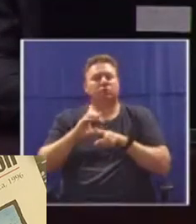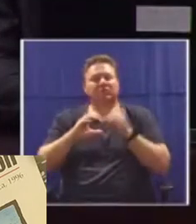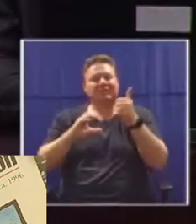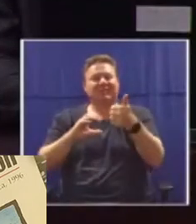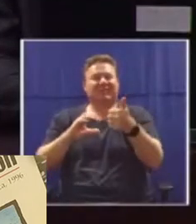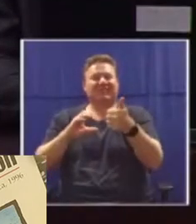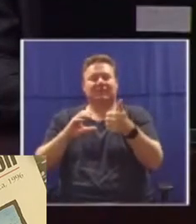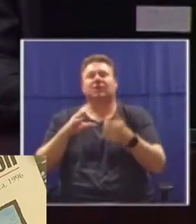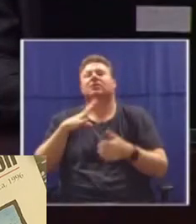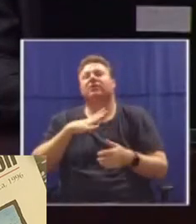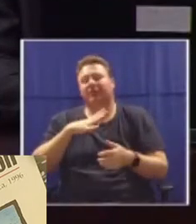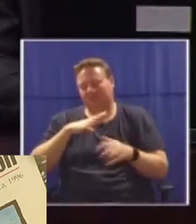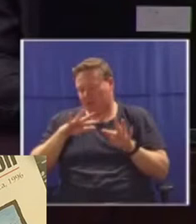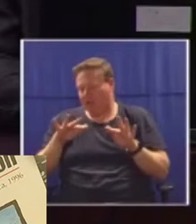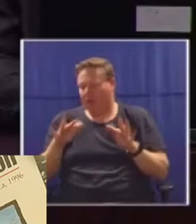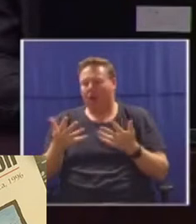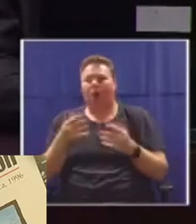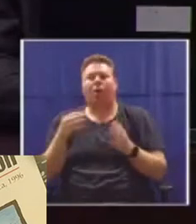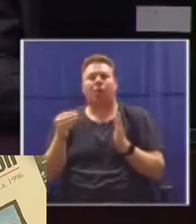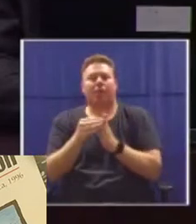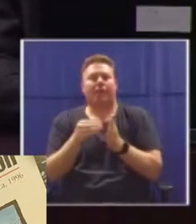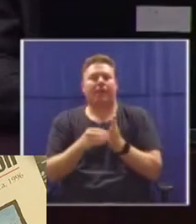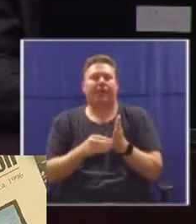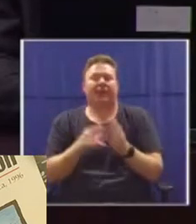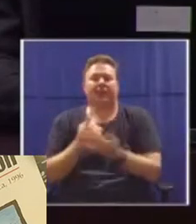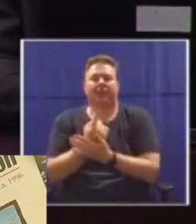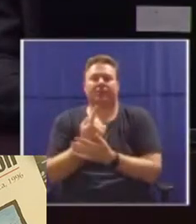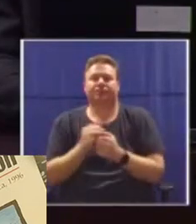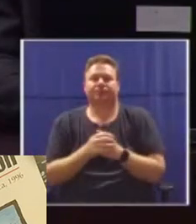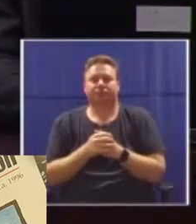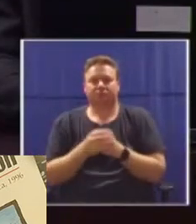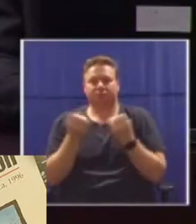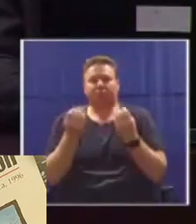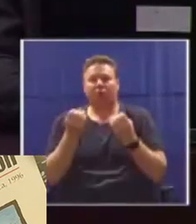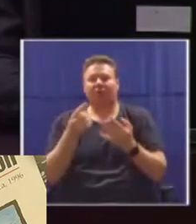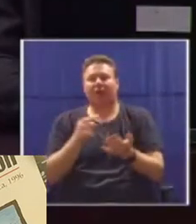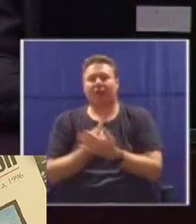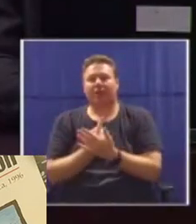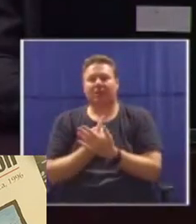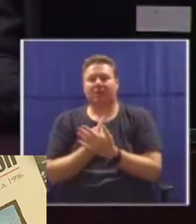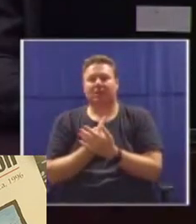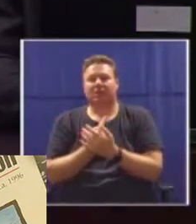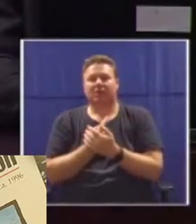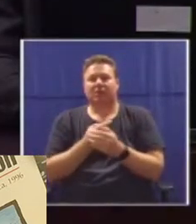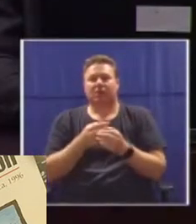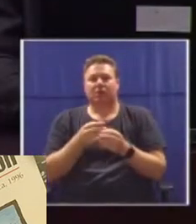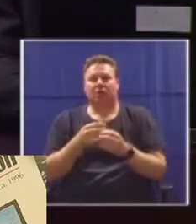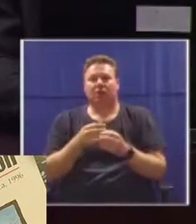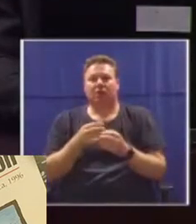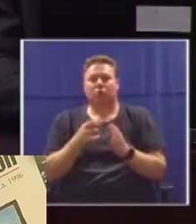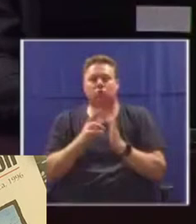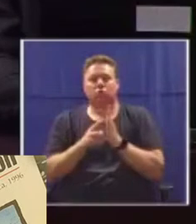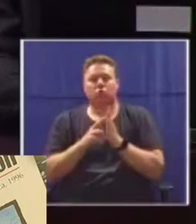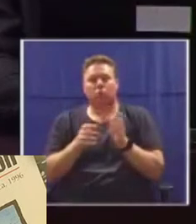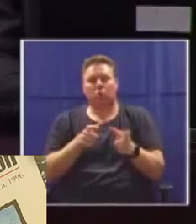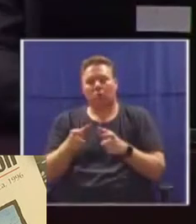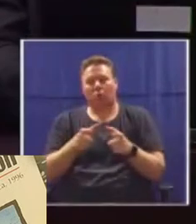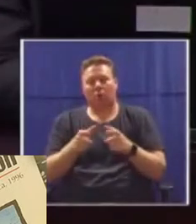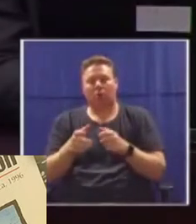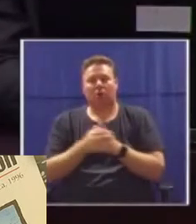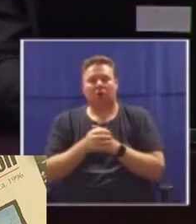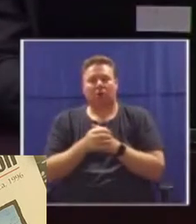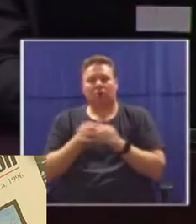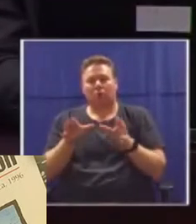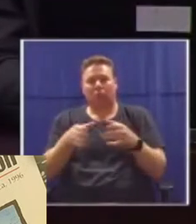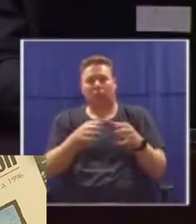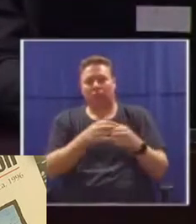allow implementation to take place. It also often happens that regulatory entities fail to implement or give effect to